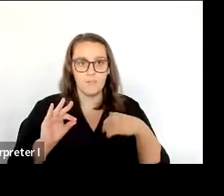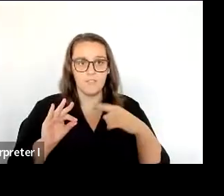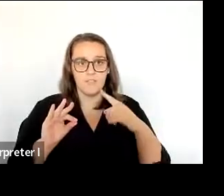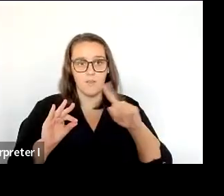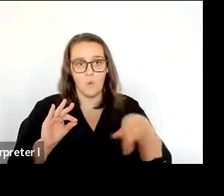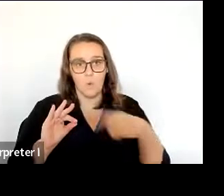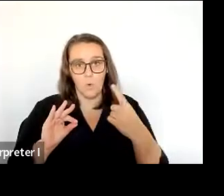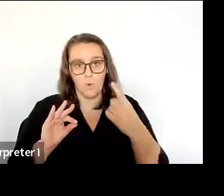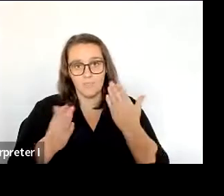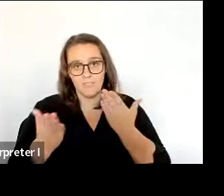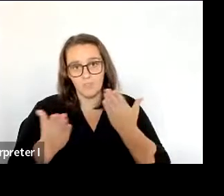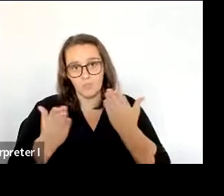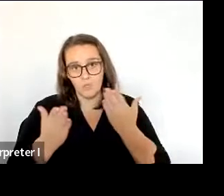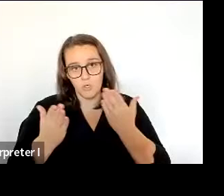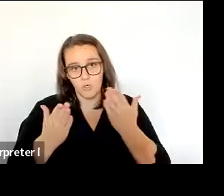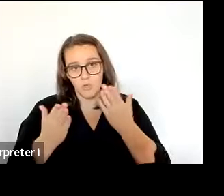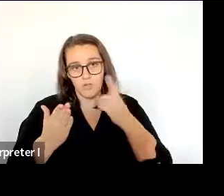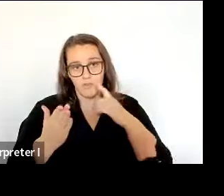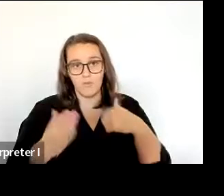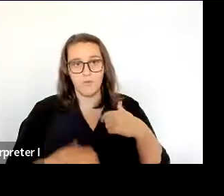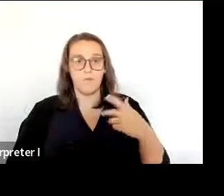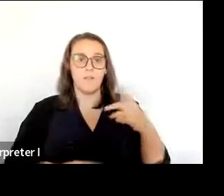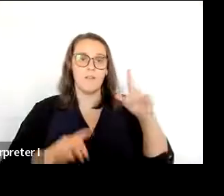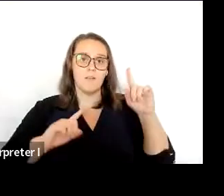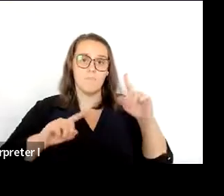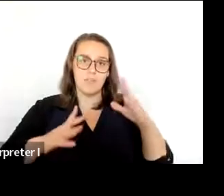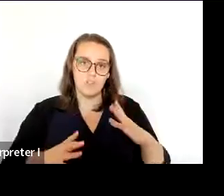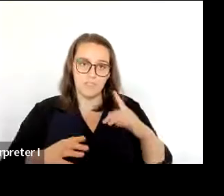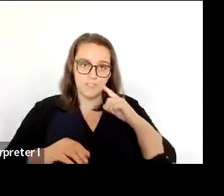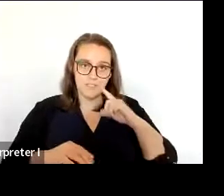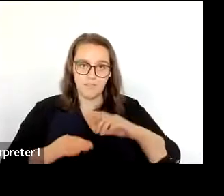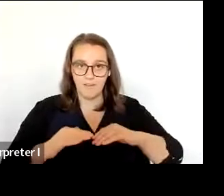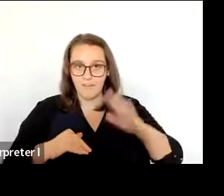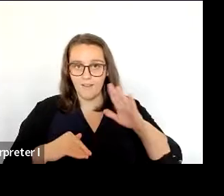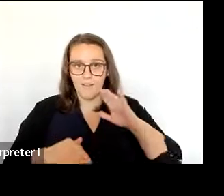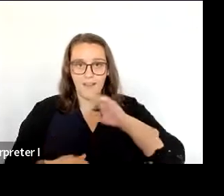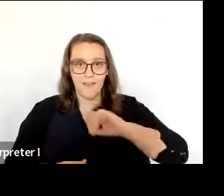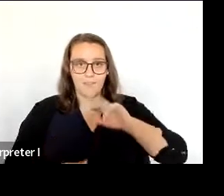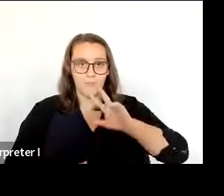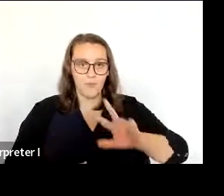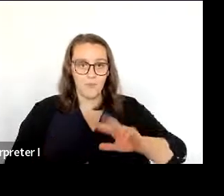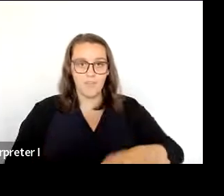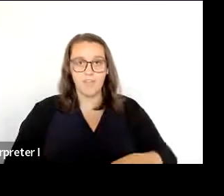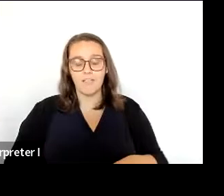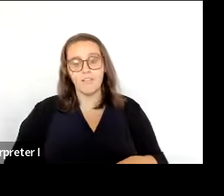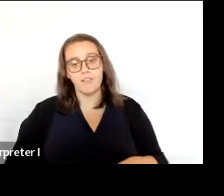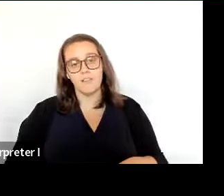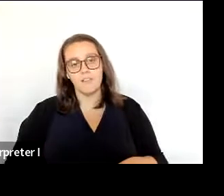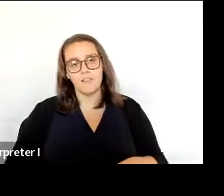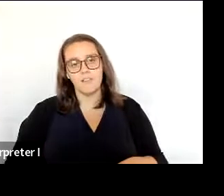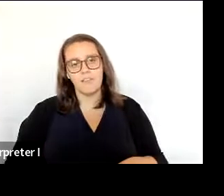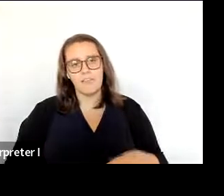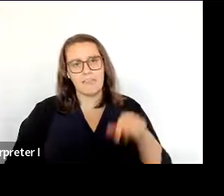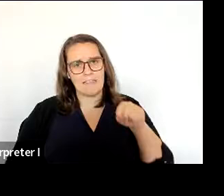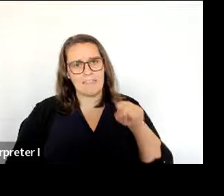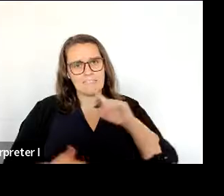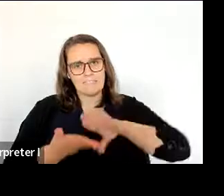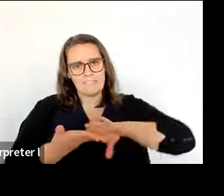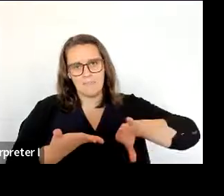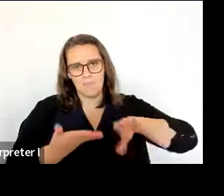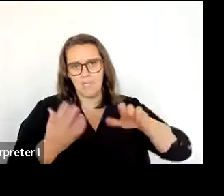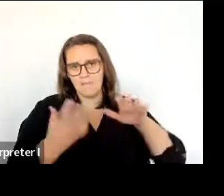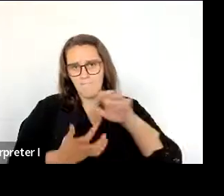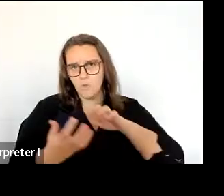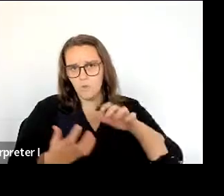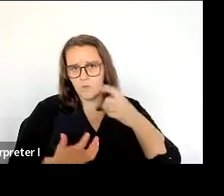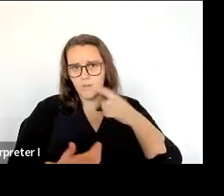patrons ages 3 and above. The committee believes this exemption could create confusion for business owners as